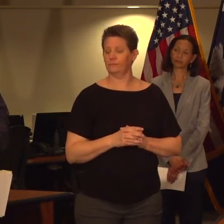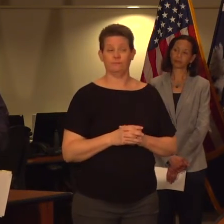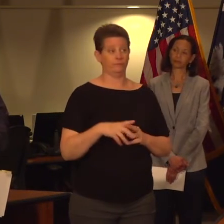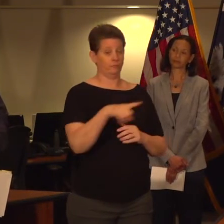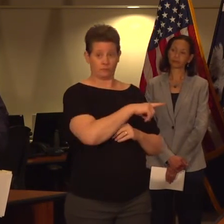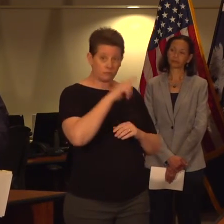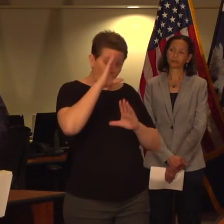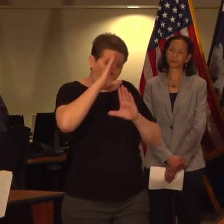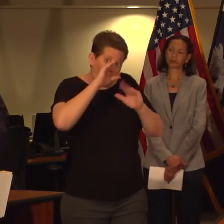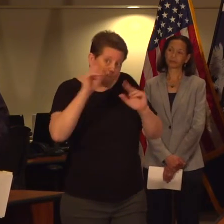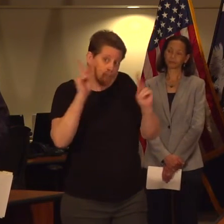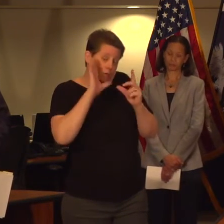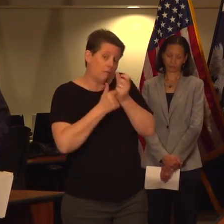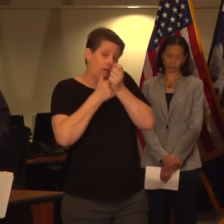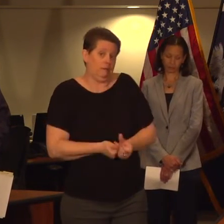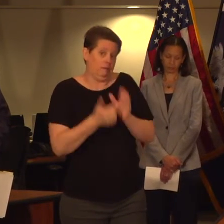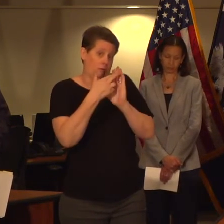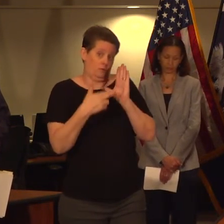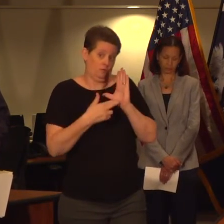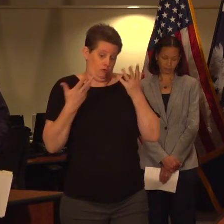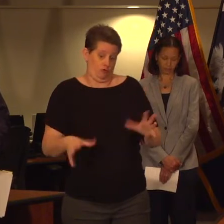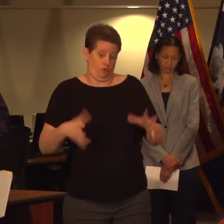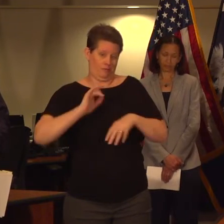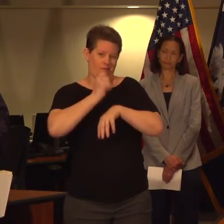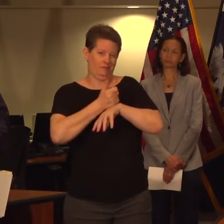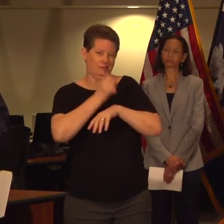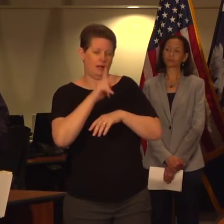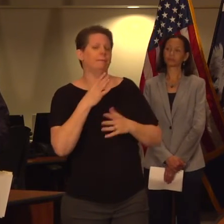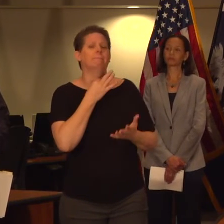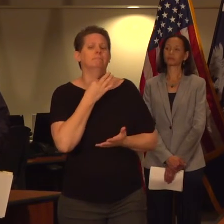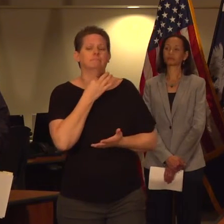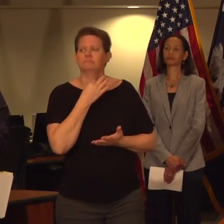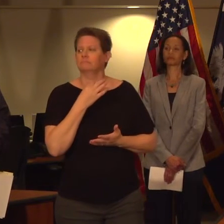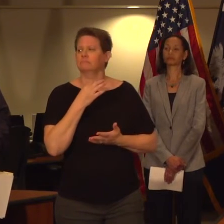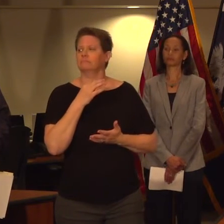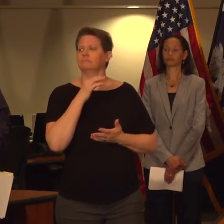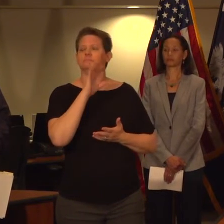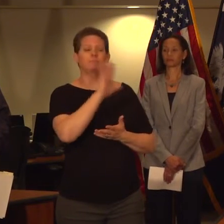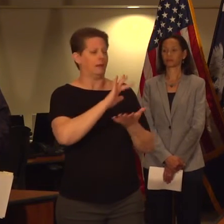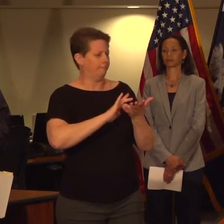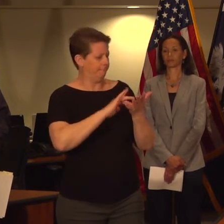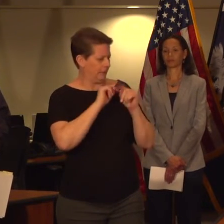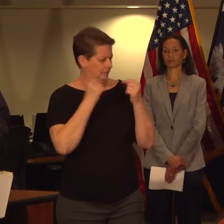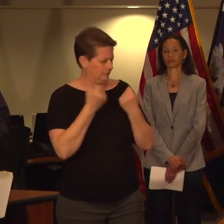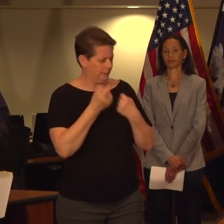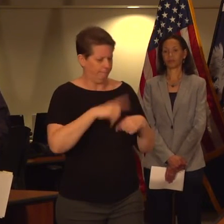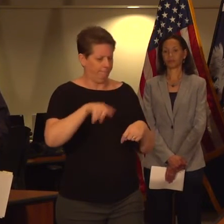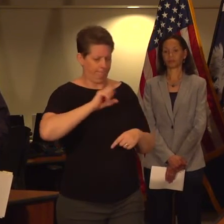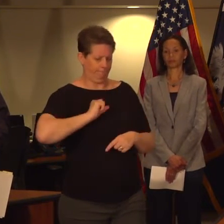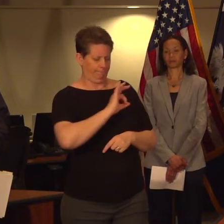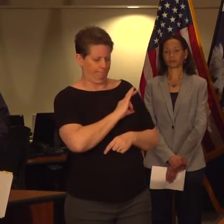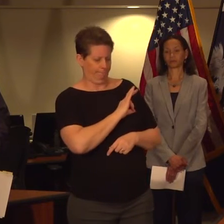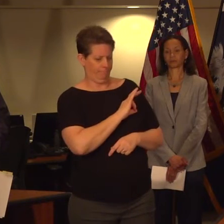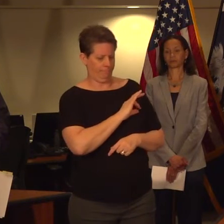will adhere to the rules that are already in place. Just wanted to know about your medical team and people who are on your staff with